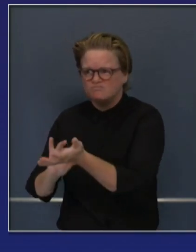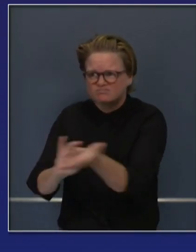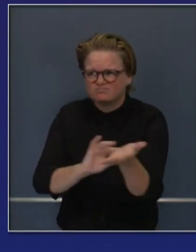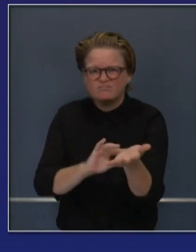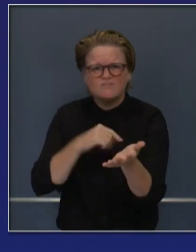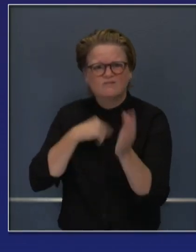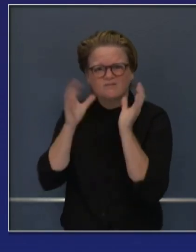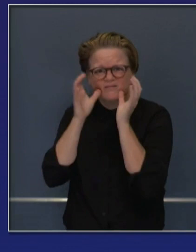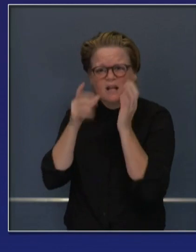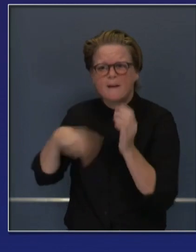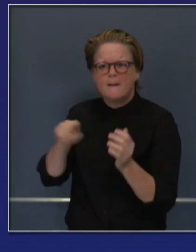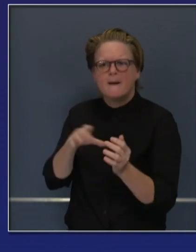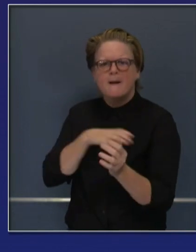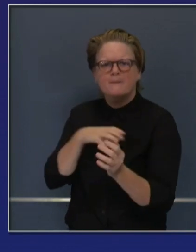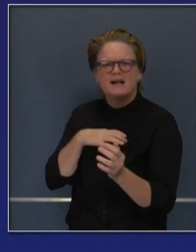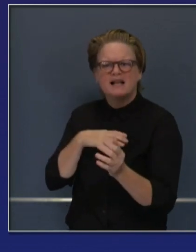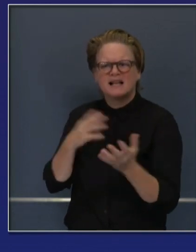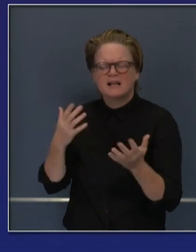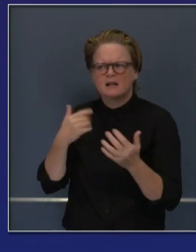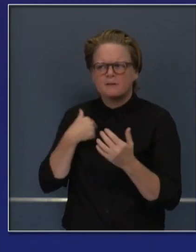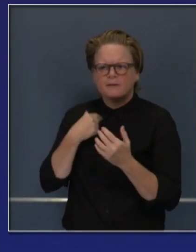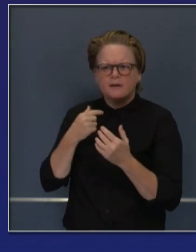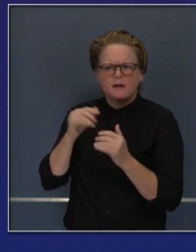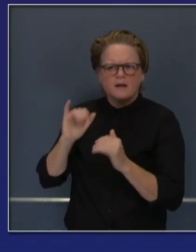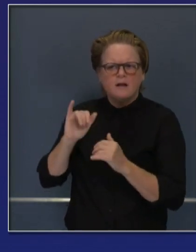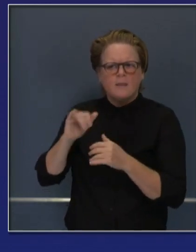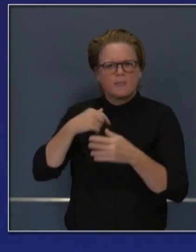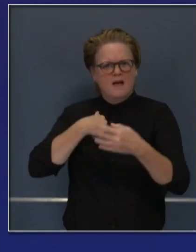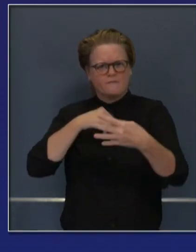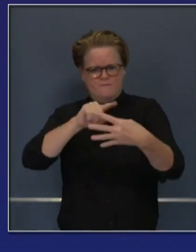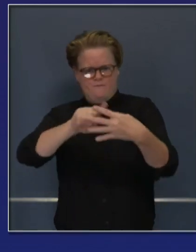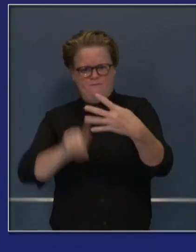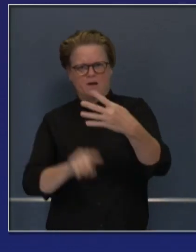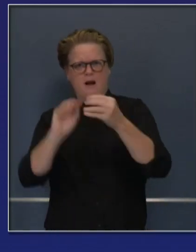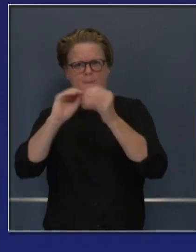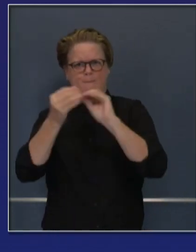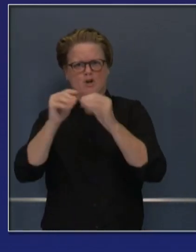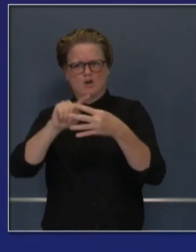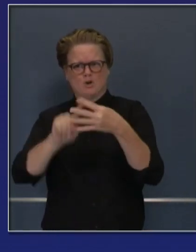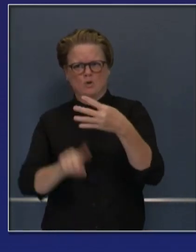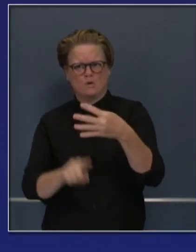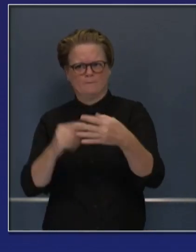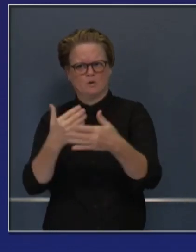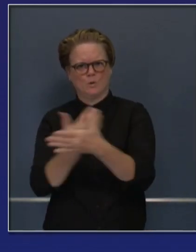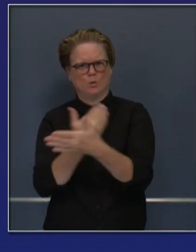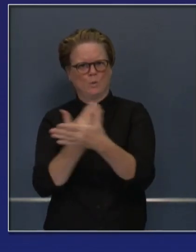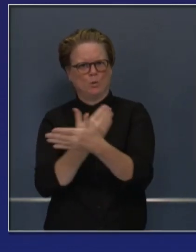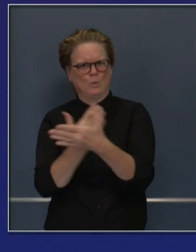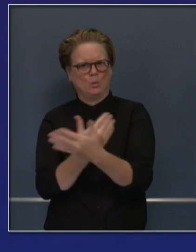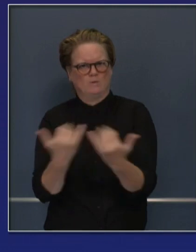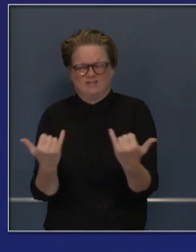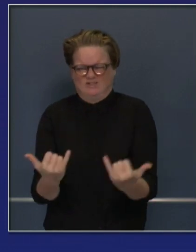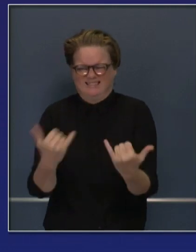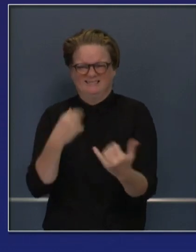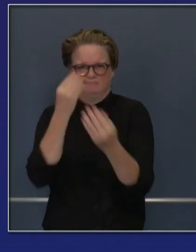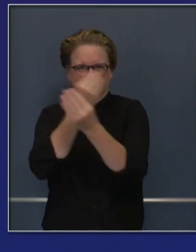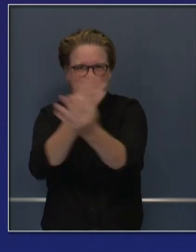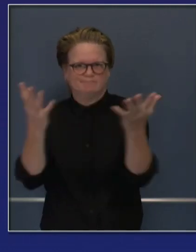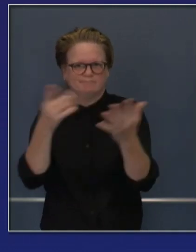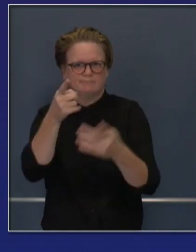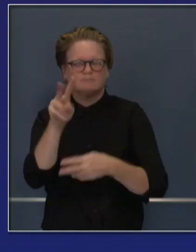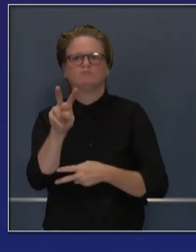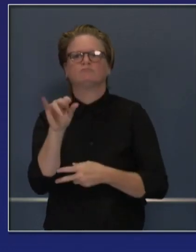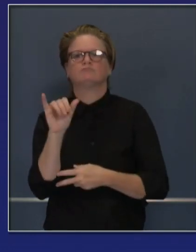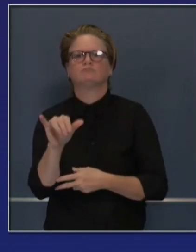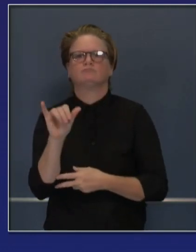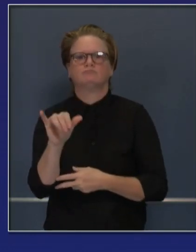ago. The tiered system is working as designed, and all we are announcing here today is not only the 40 that are moving backwards,